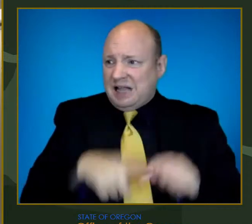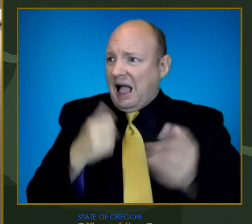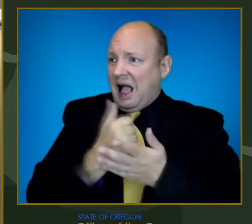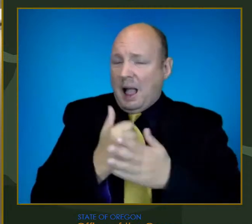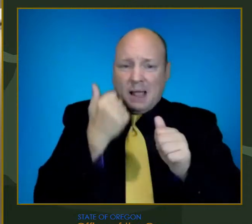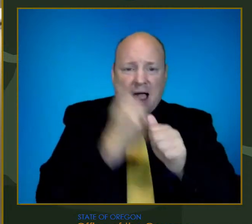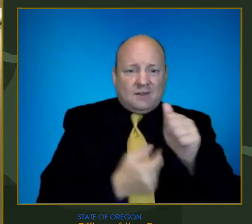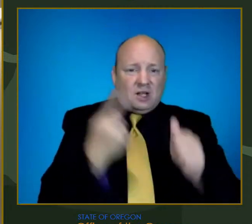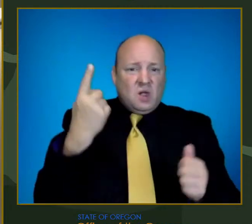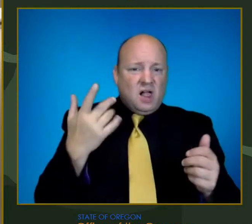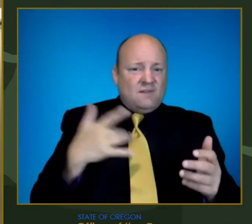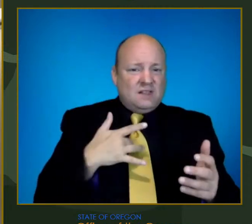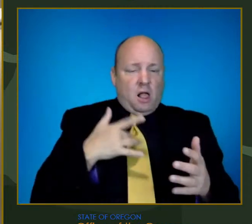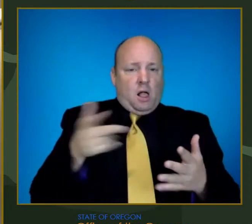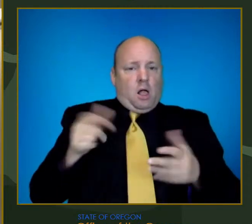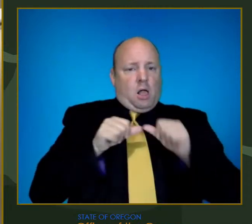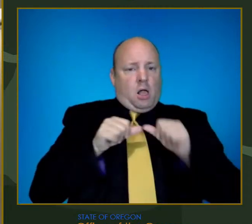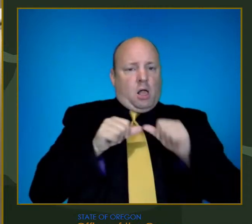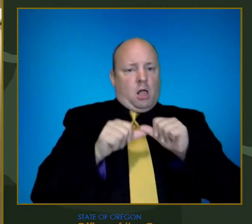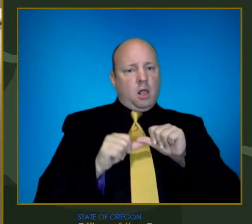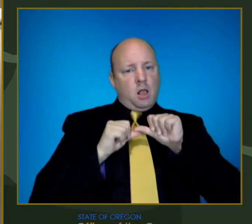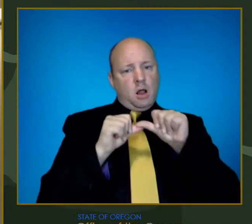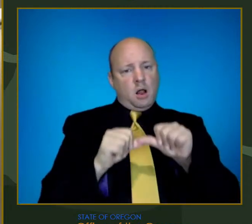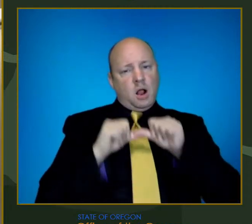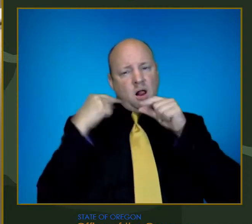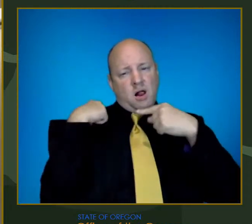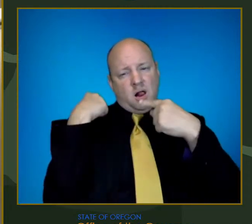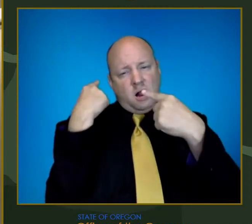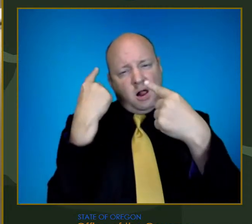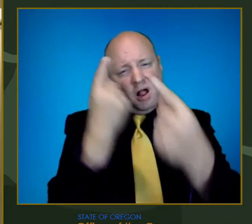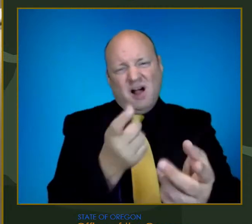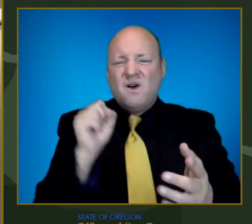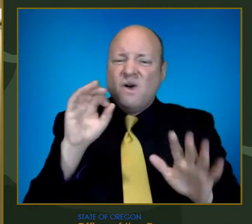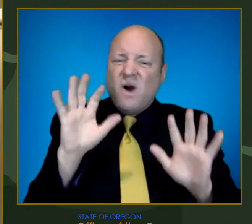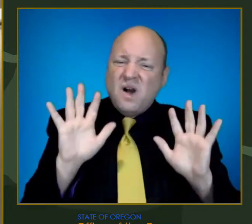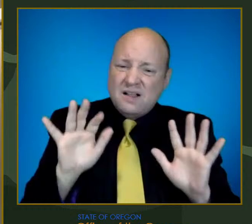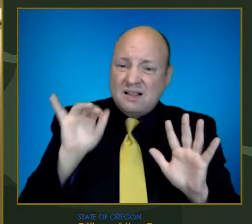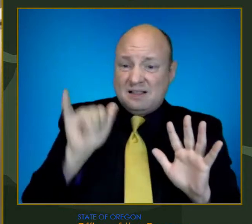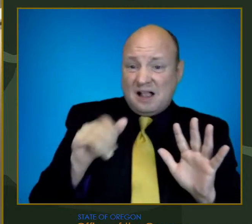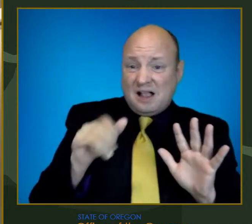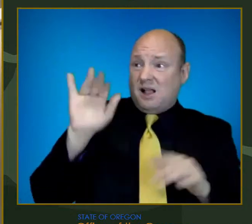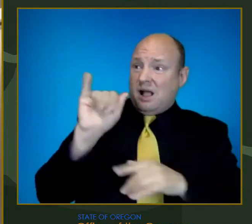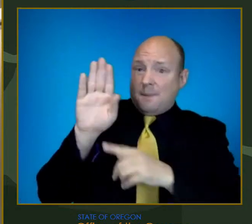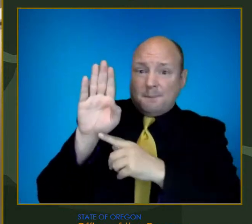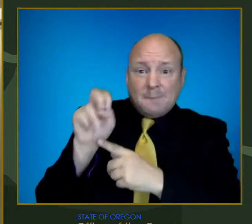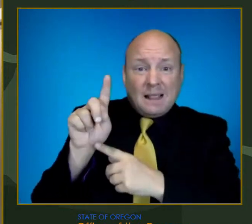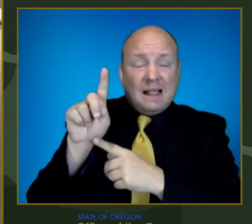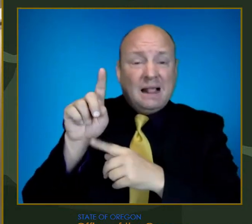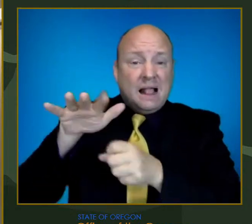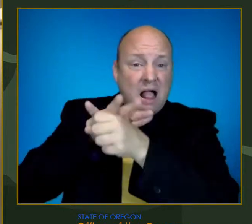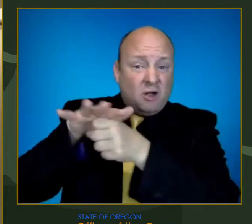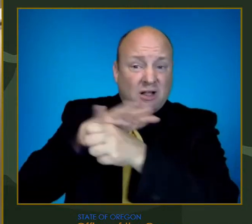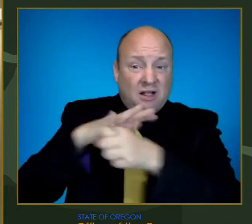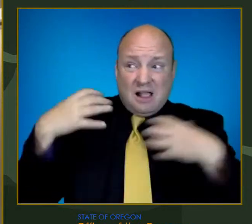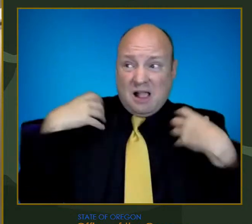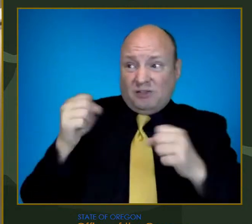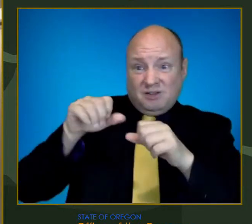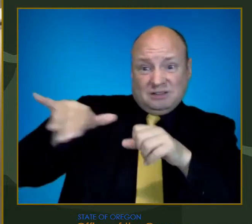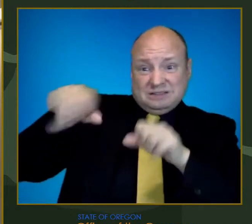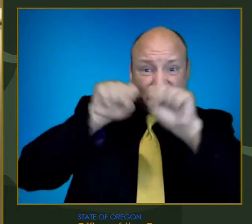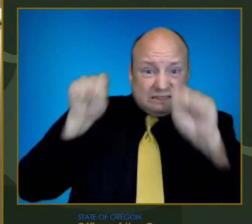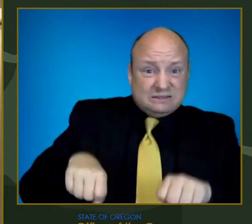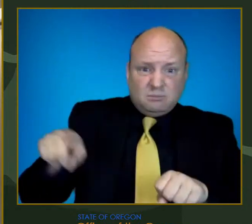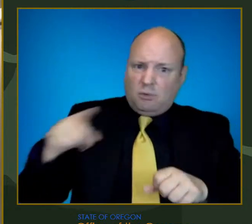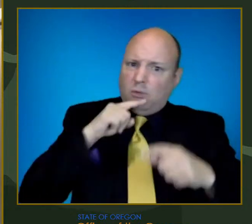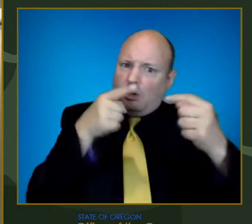Inside of our healthcare system, we've experienced extreme challenges with regards to our clinical workforce, in